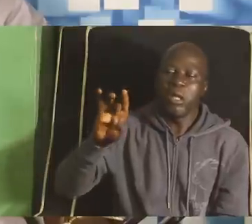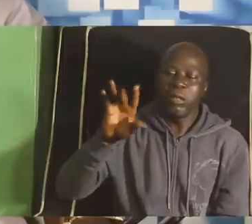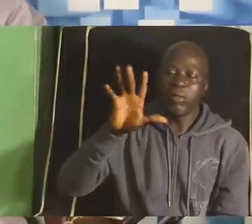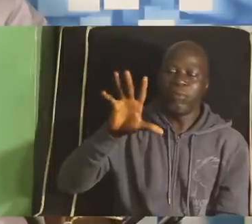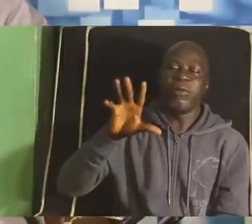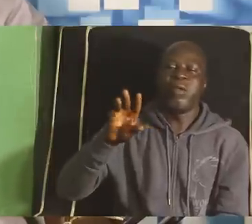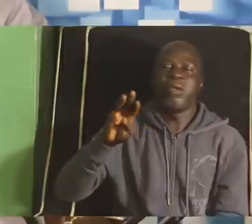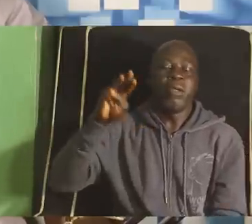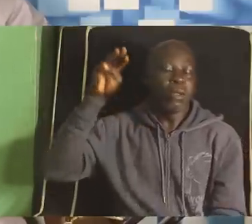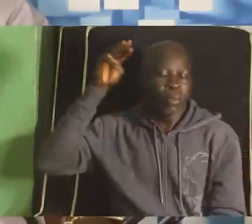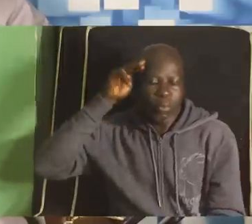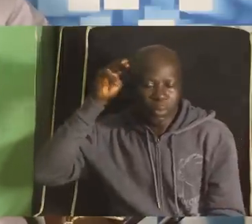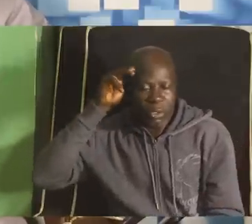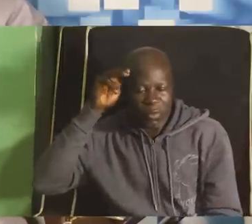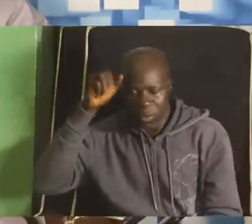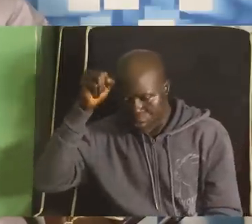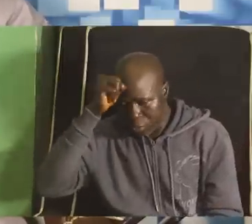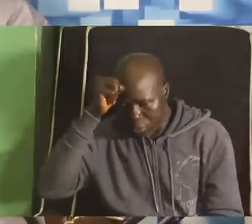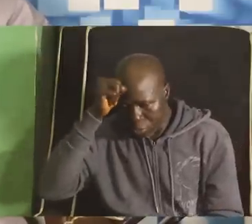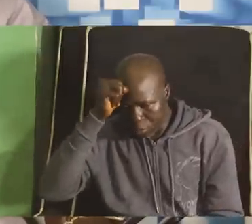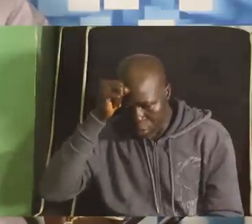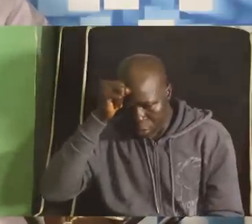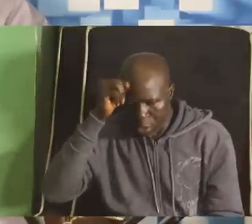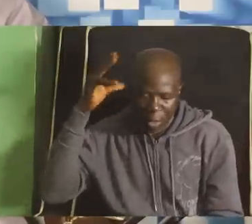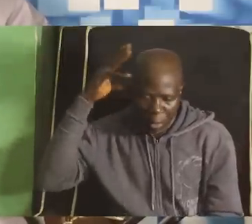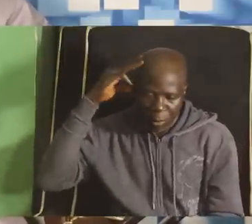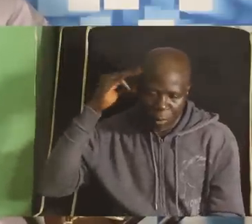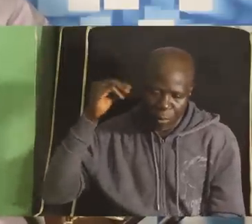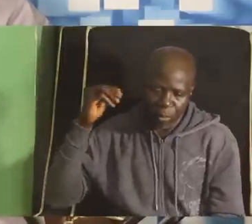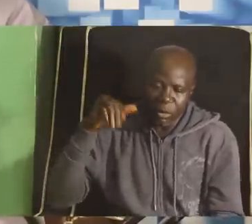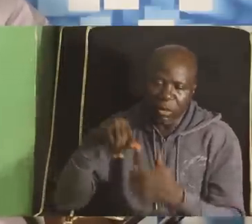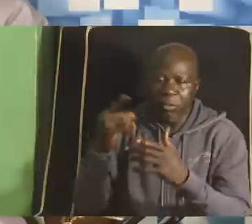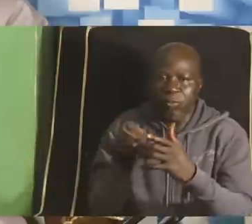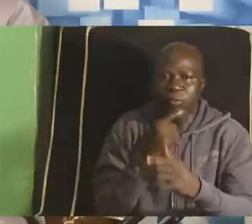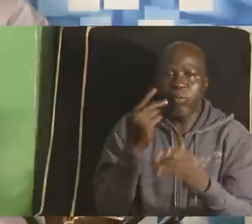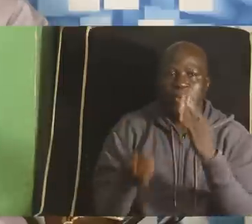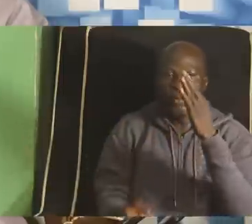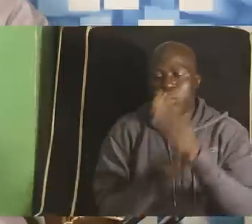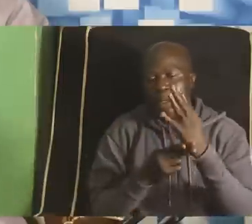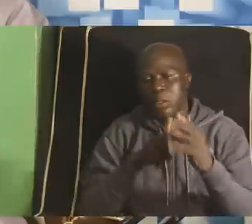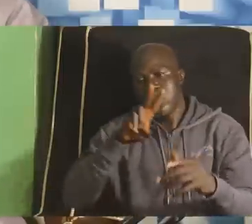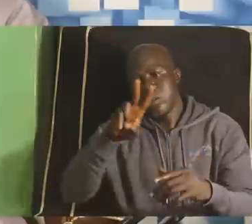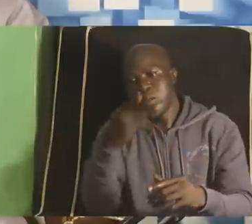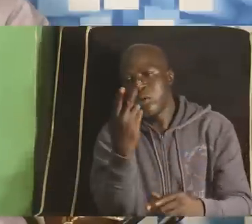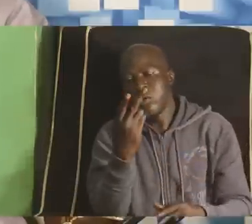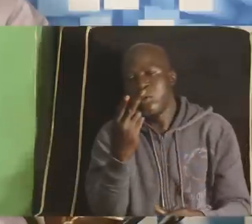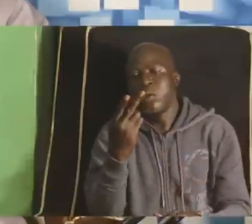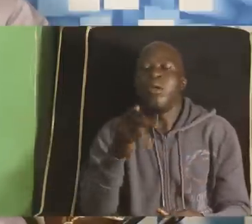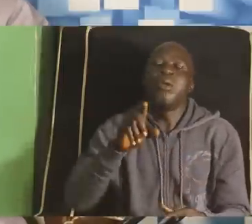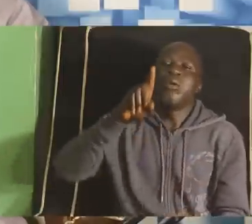30 32 67 02 85. Mustafa Solomon Moses Bema Bujade ni Fourth Bank. AKG